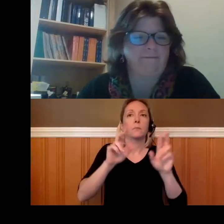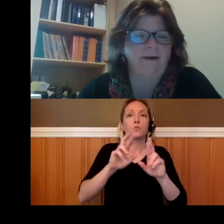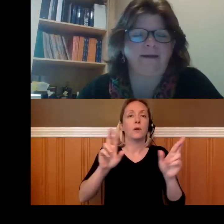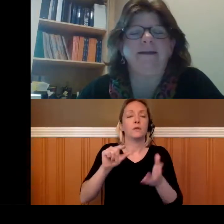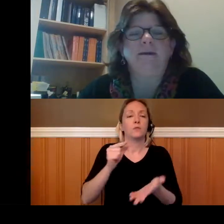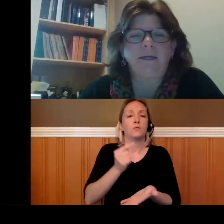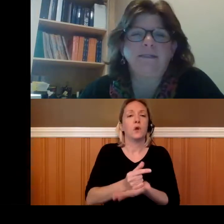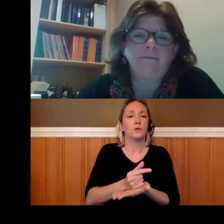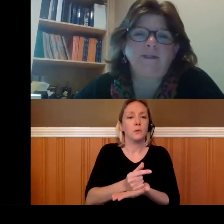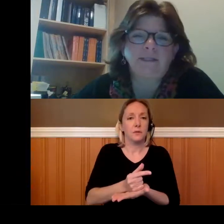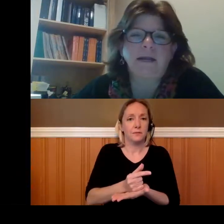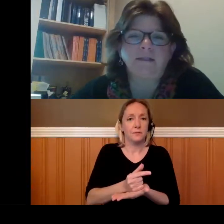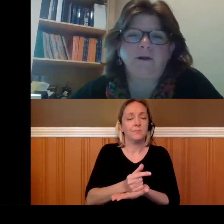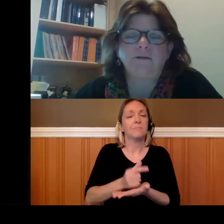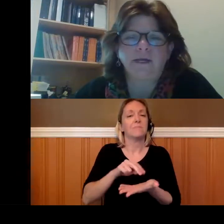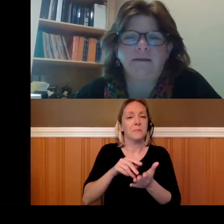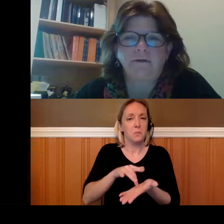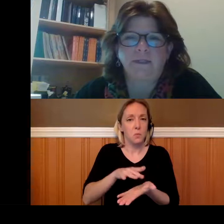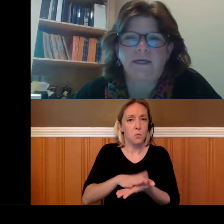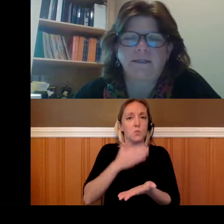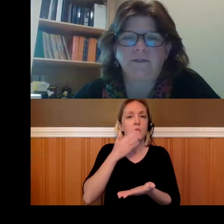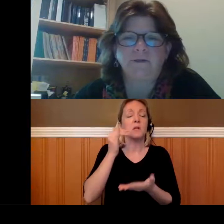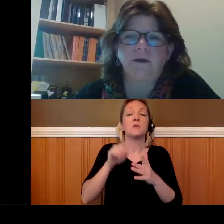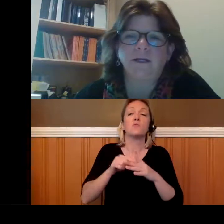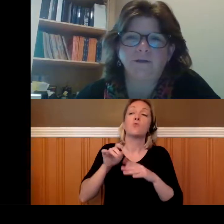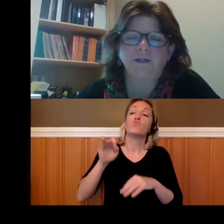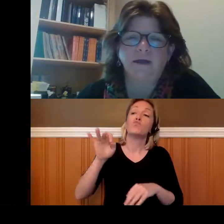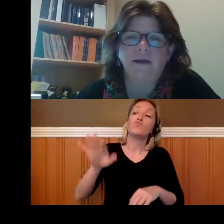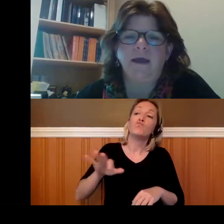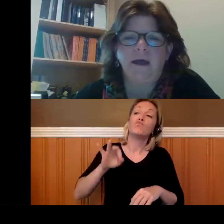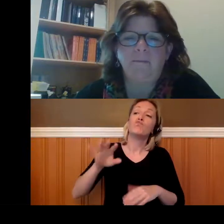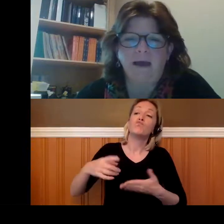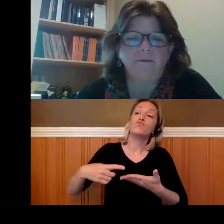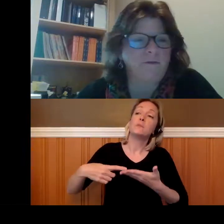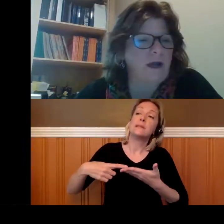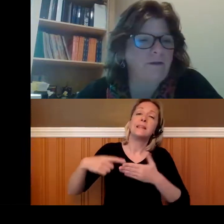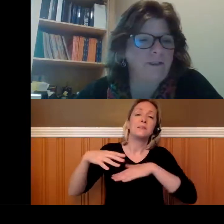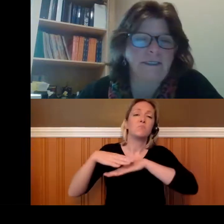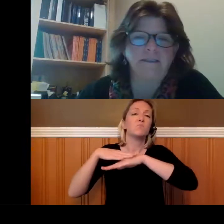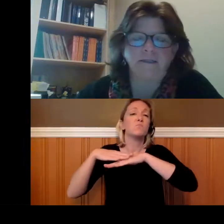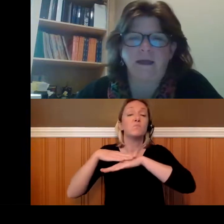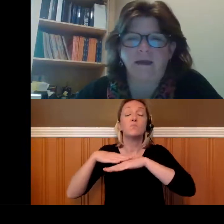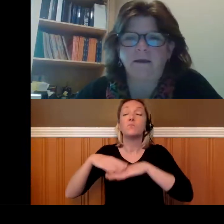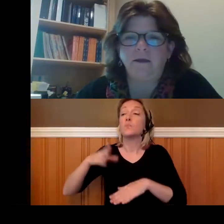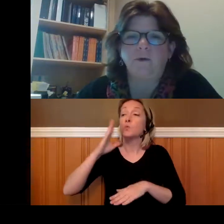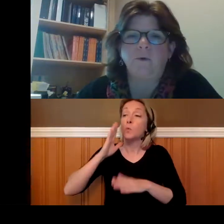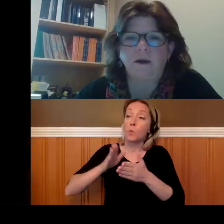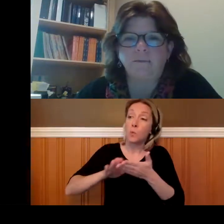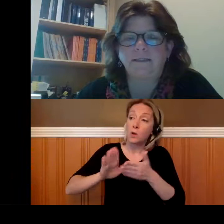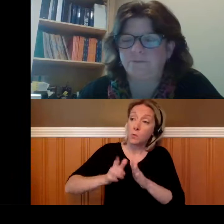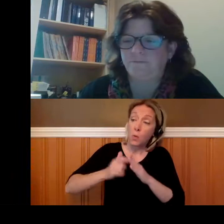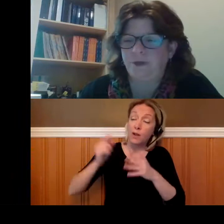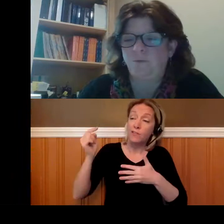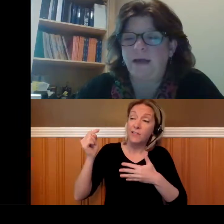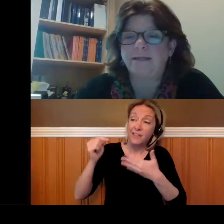time to just kind of start looking at those things and start talking to your child about those college needs and requirements. You know, why is it